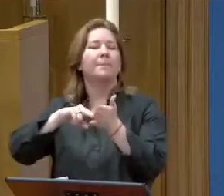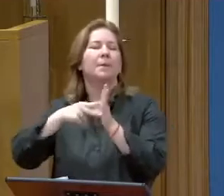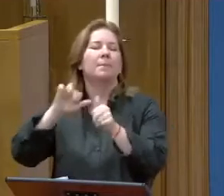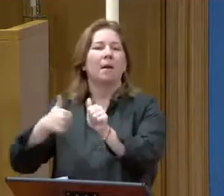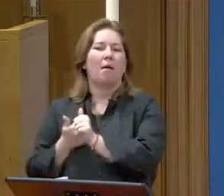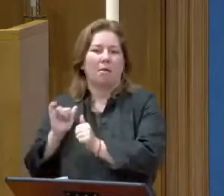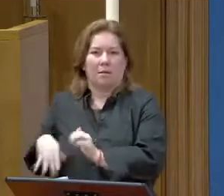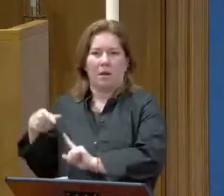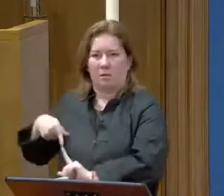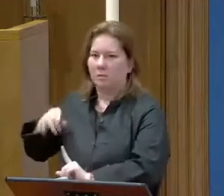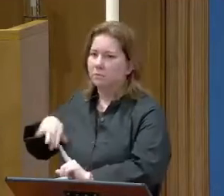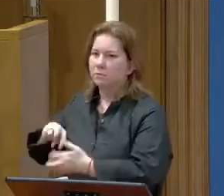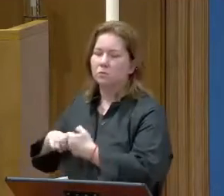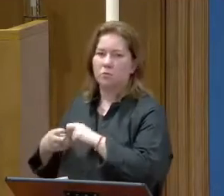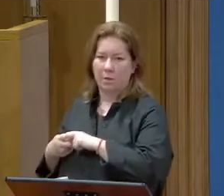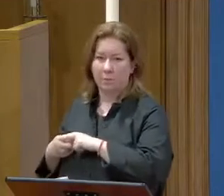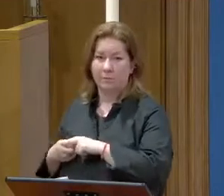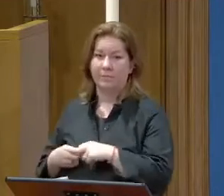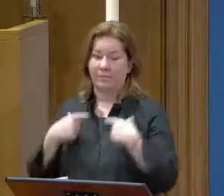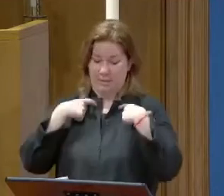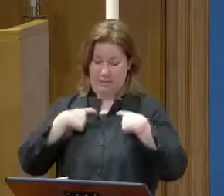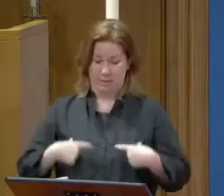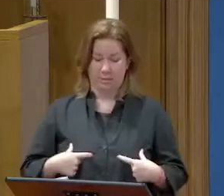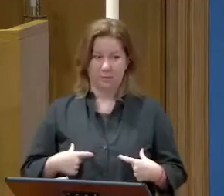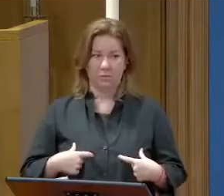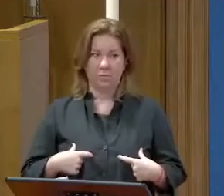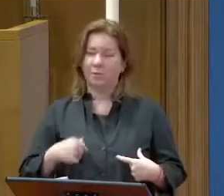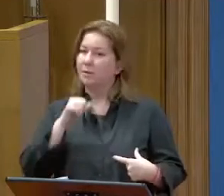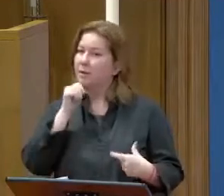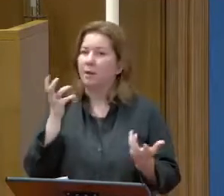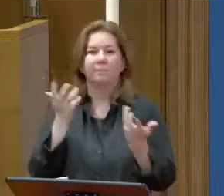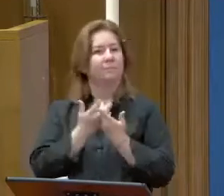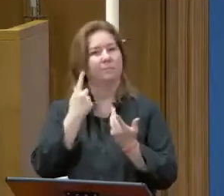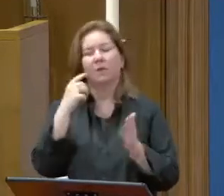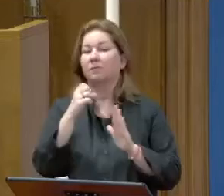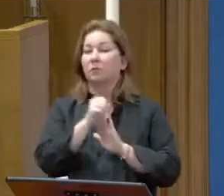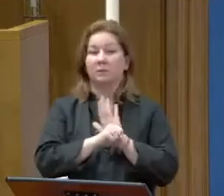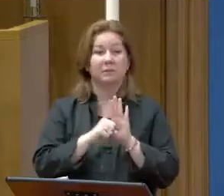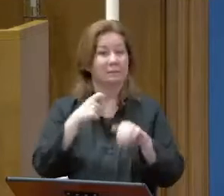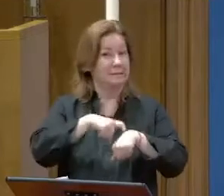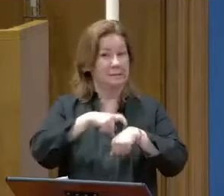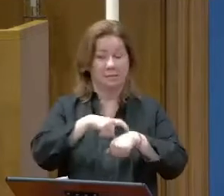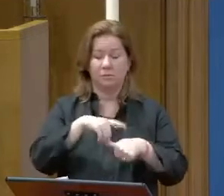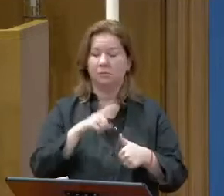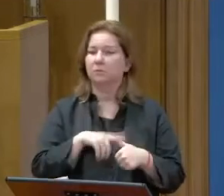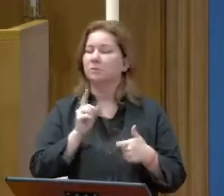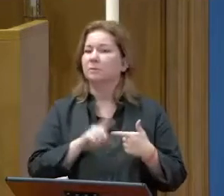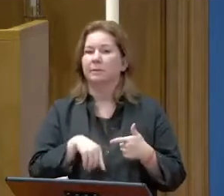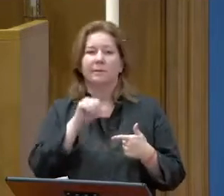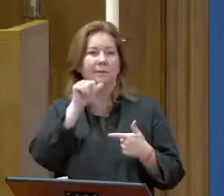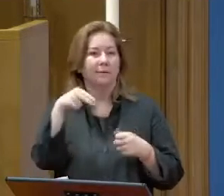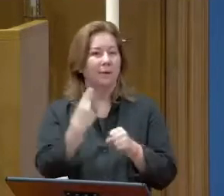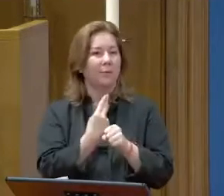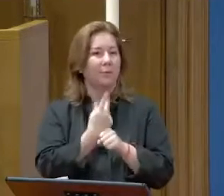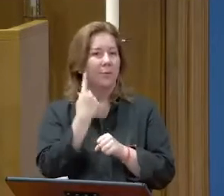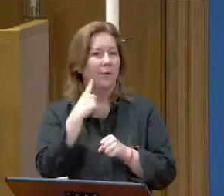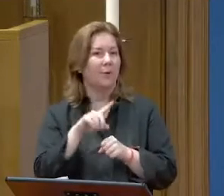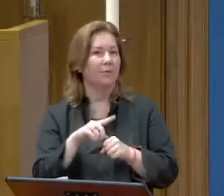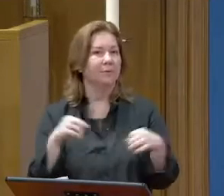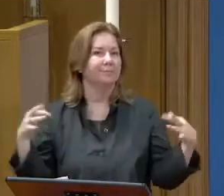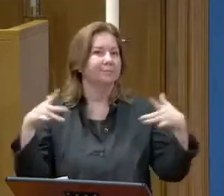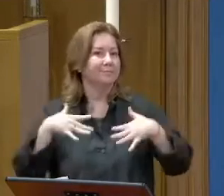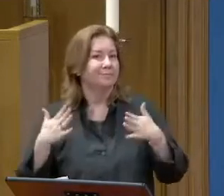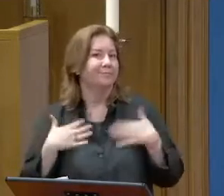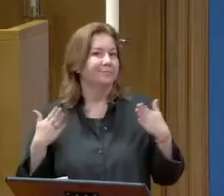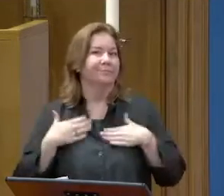where the problem falls. This stole does not match a single season in the church. It's not something that we wear when we gather to